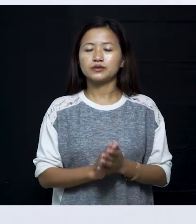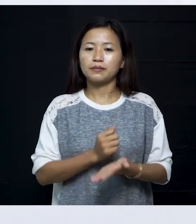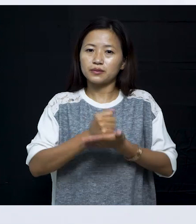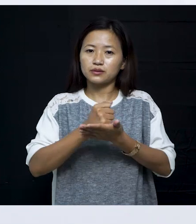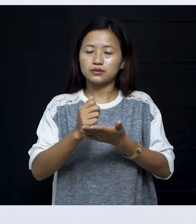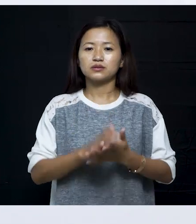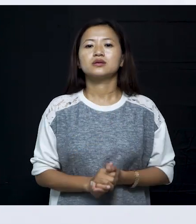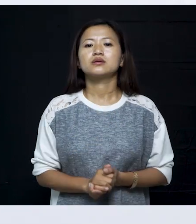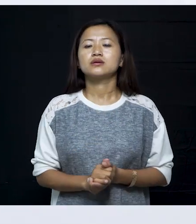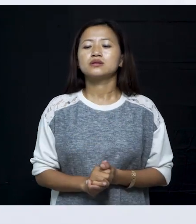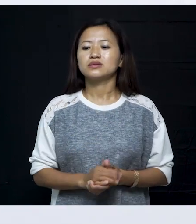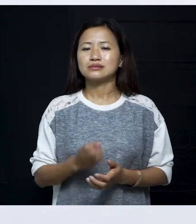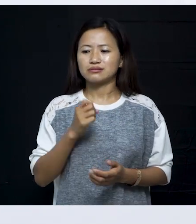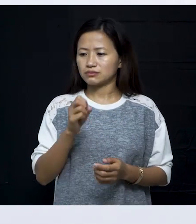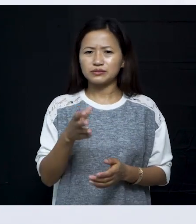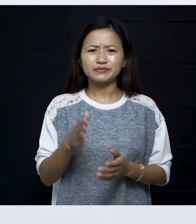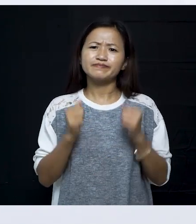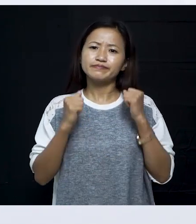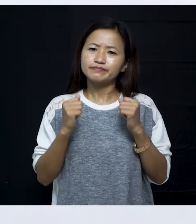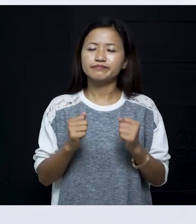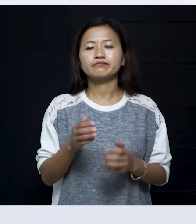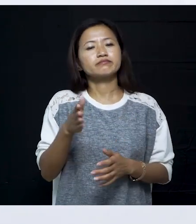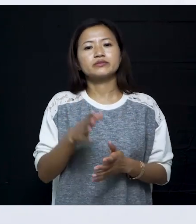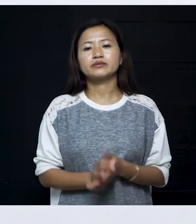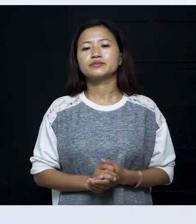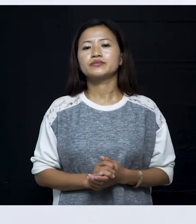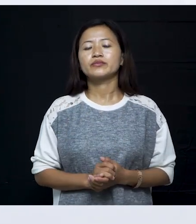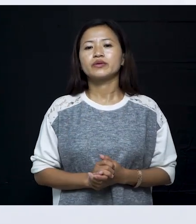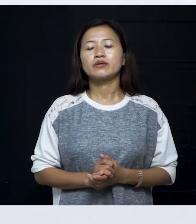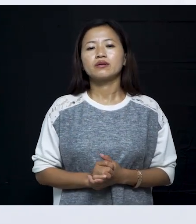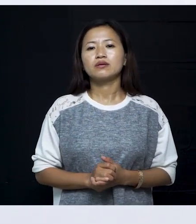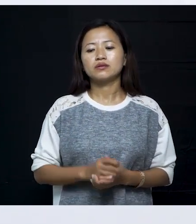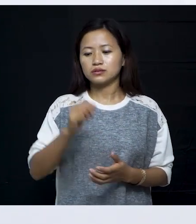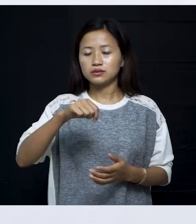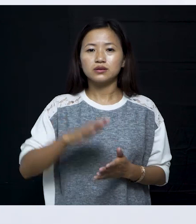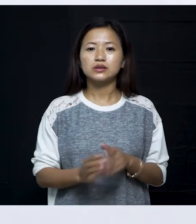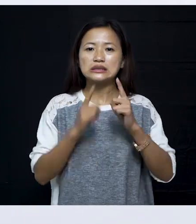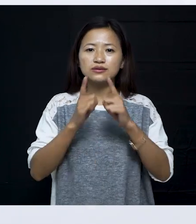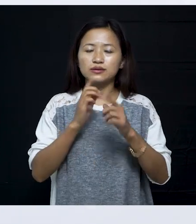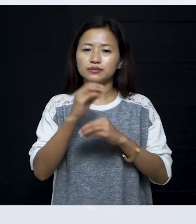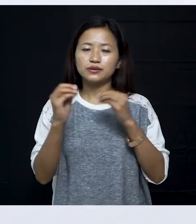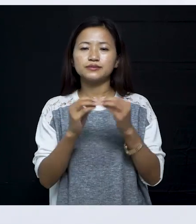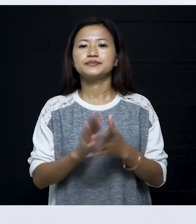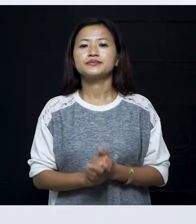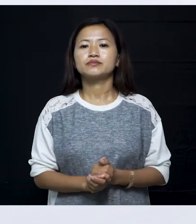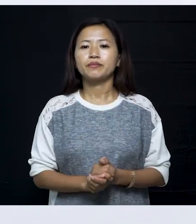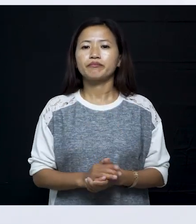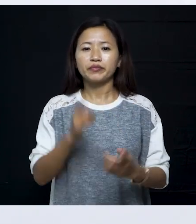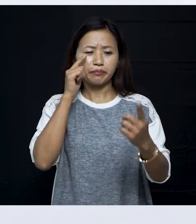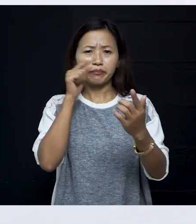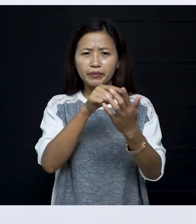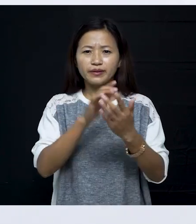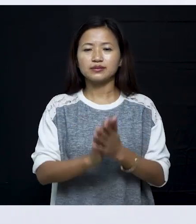practice, then it would not be as difficult as it appears. So here, let's talk about the main